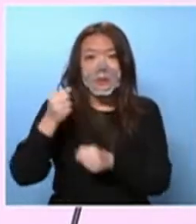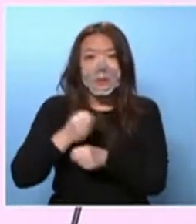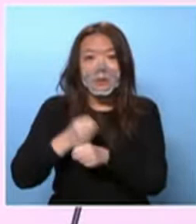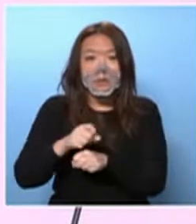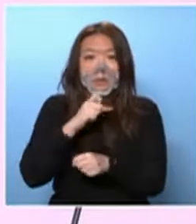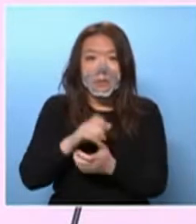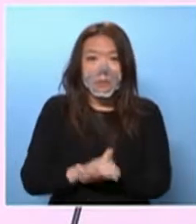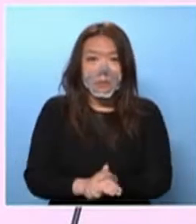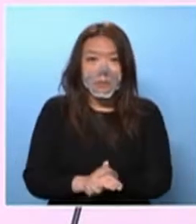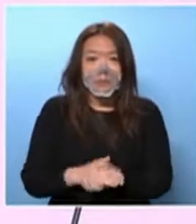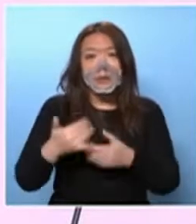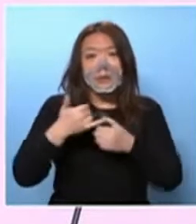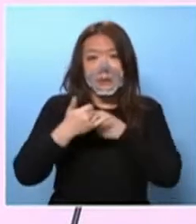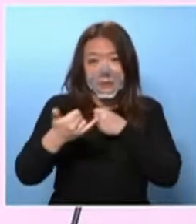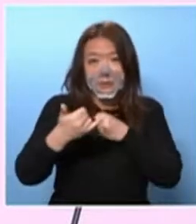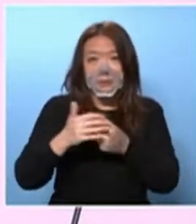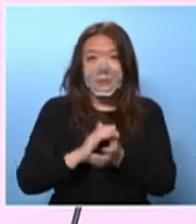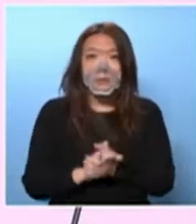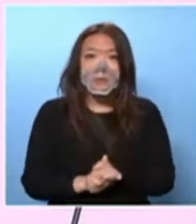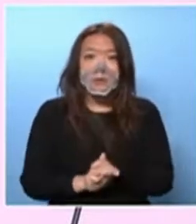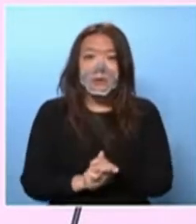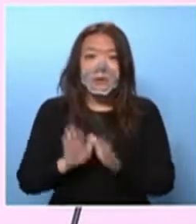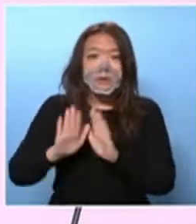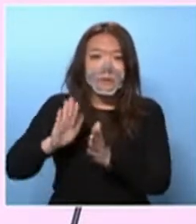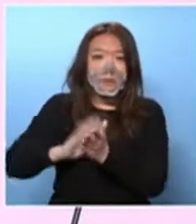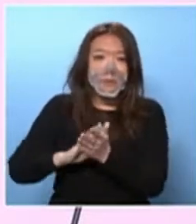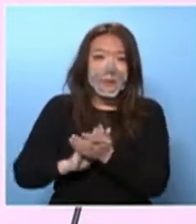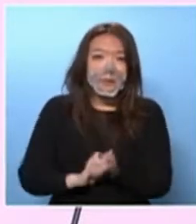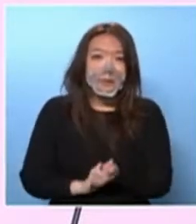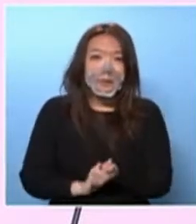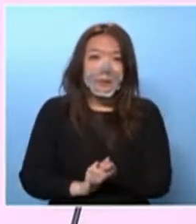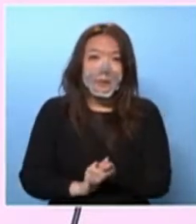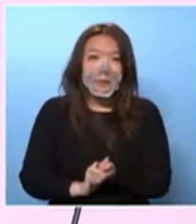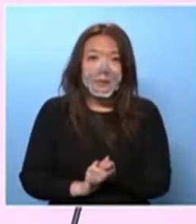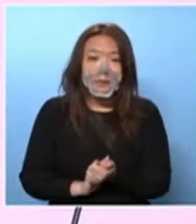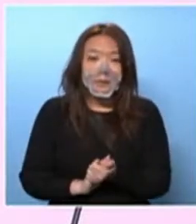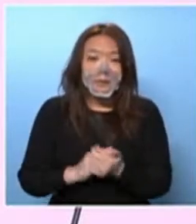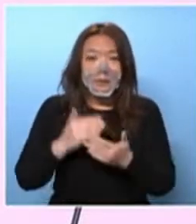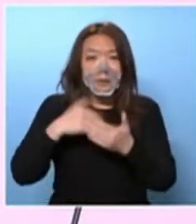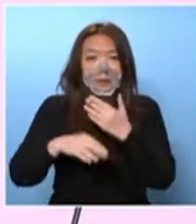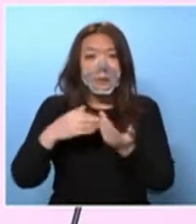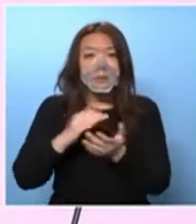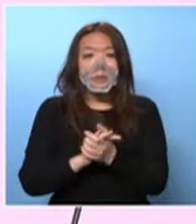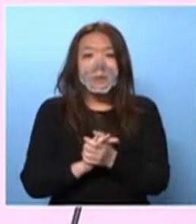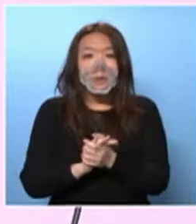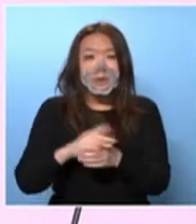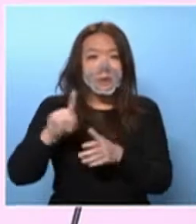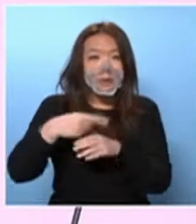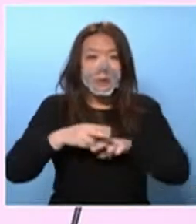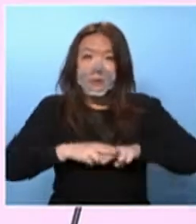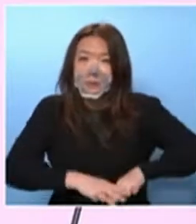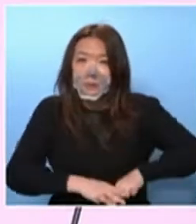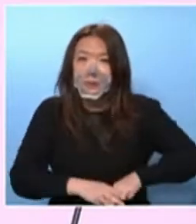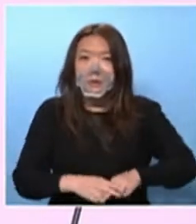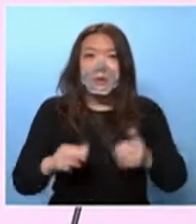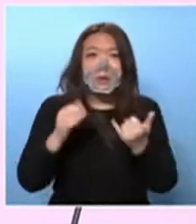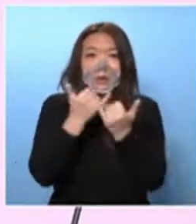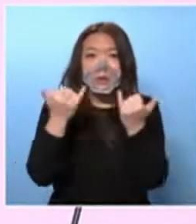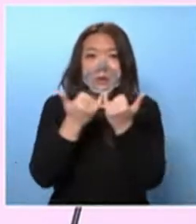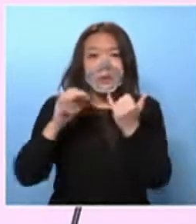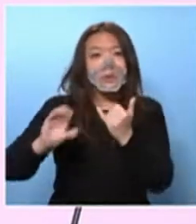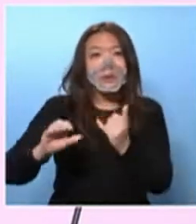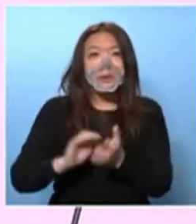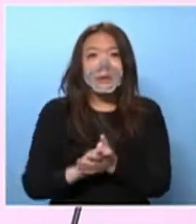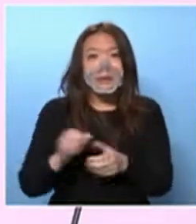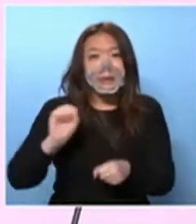45,000 jobs were filled. We have earmarked an additional funding of $6.6 billion in the latest round of AEF injection for the creation